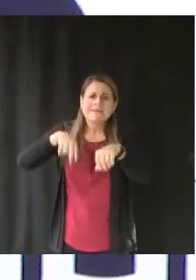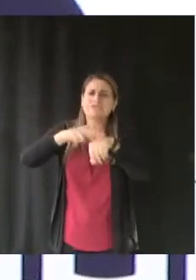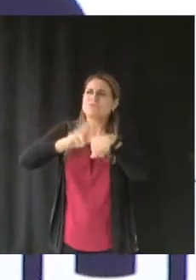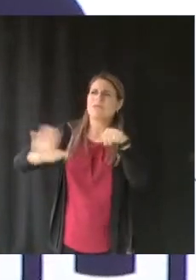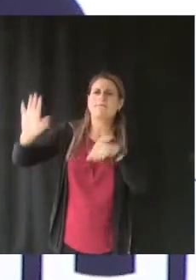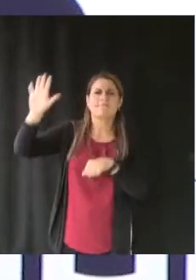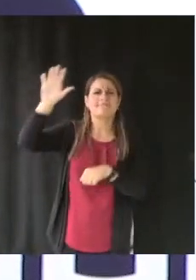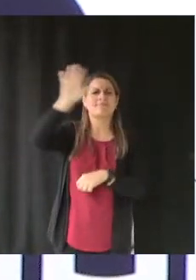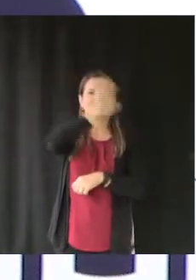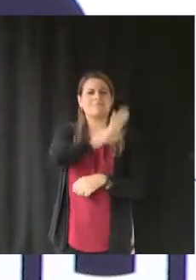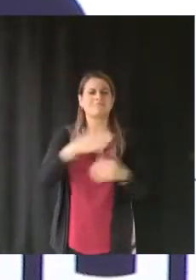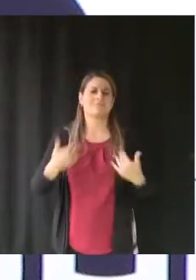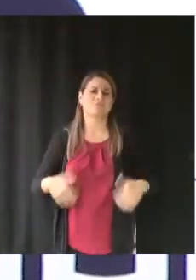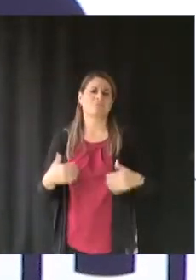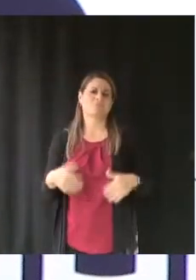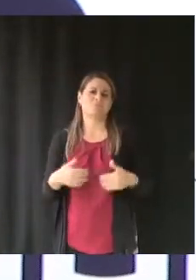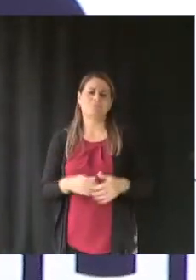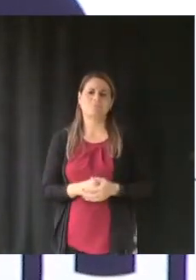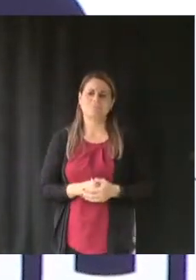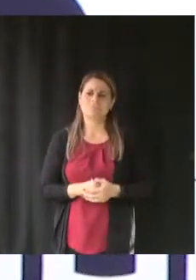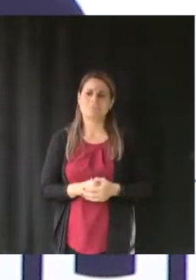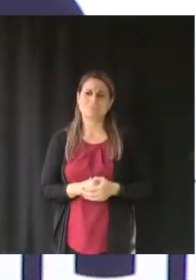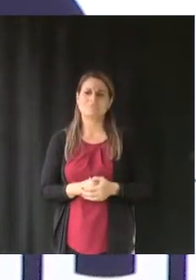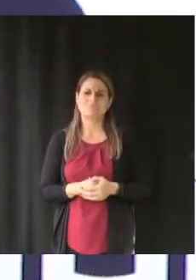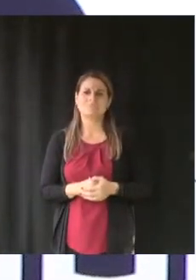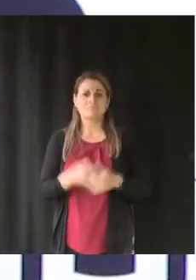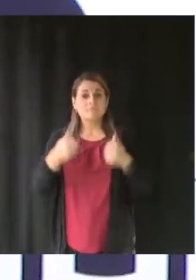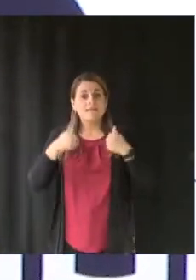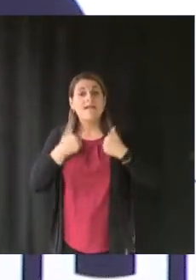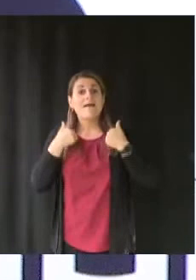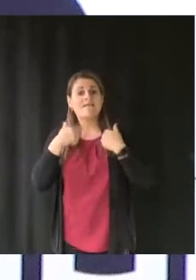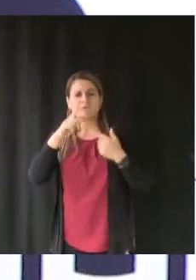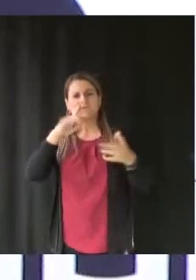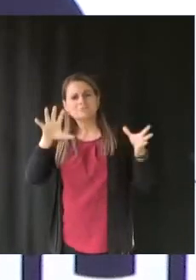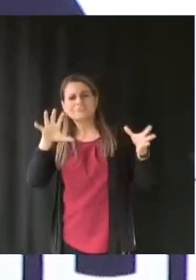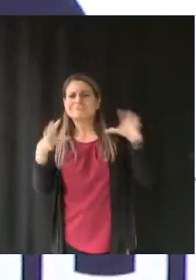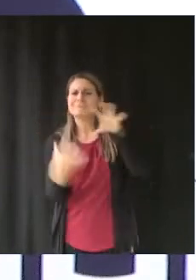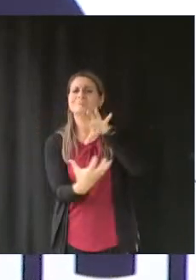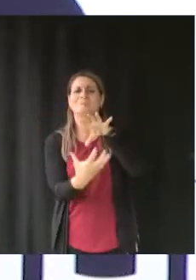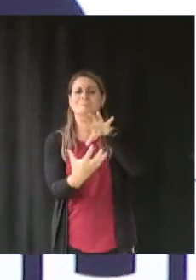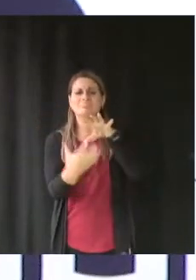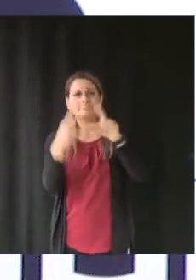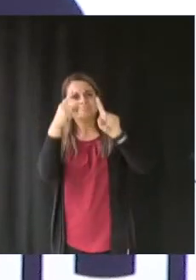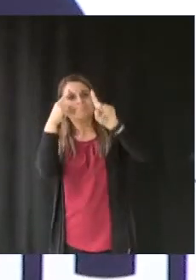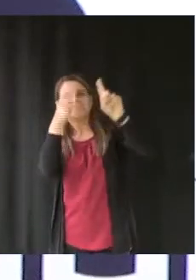Life-transformative education is UConn's mission, and we are thrilled to share that passion with our president.